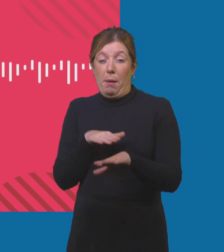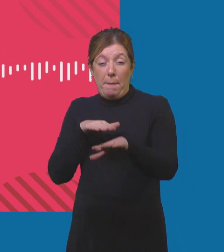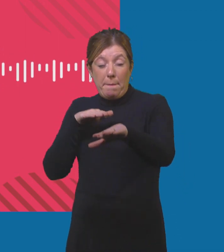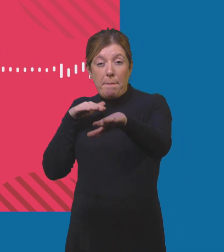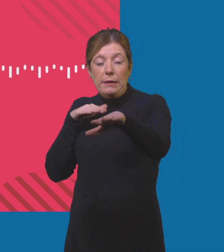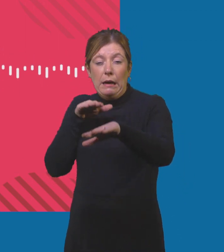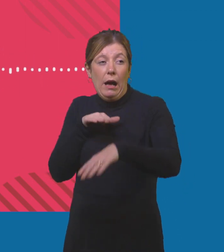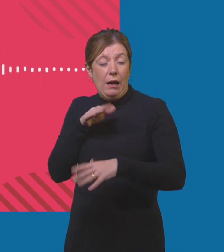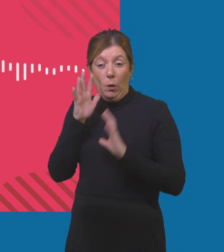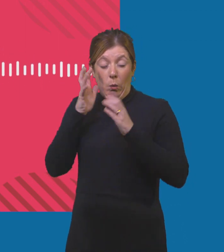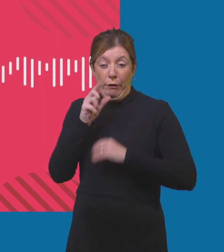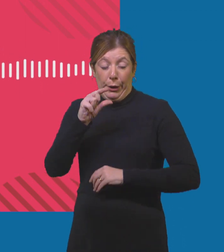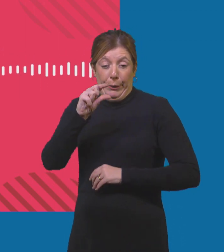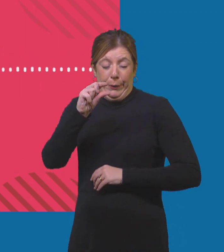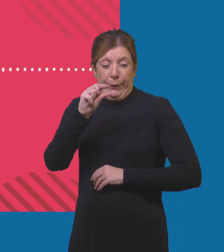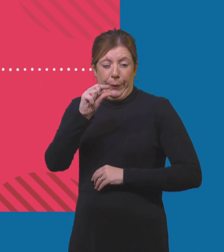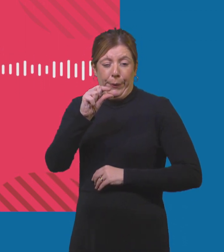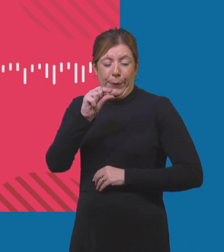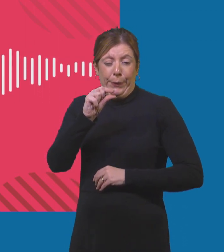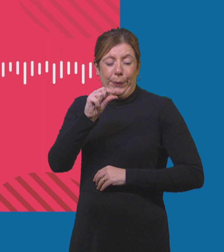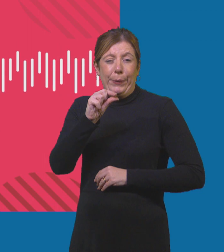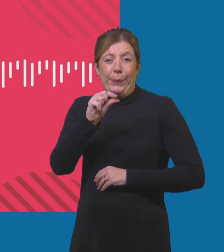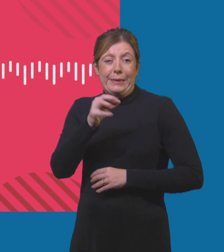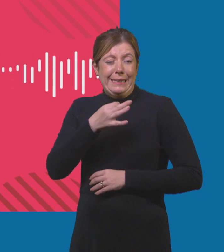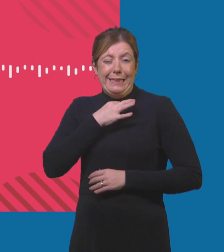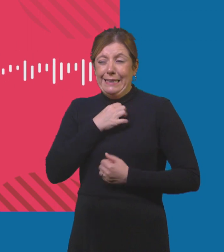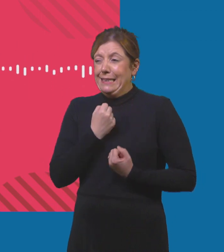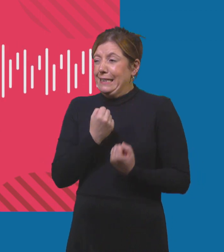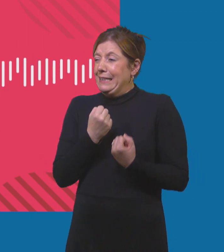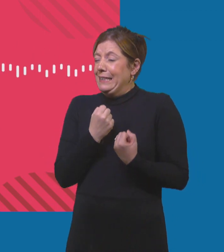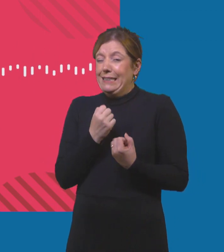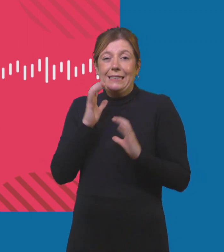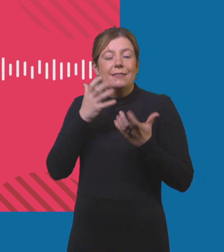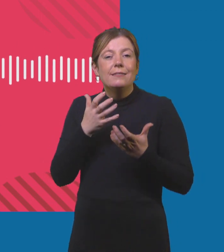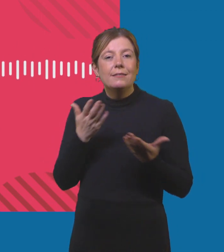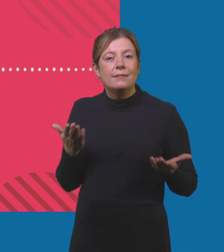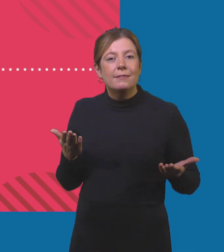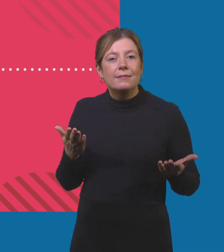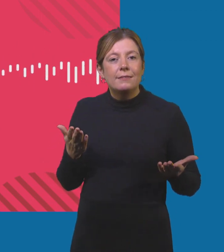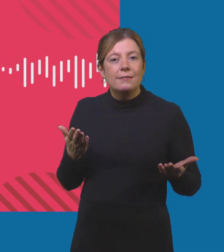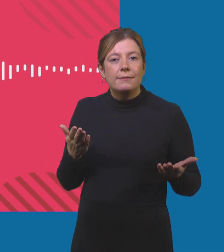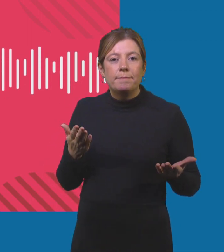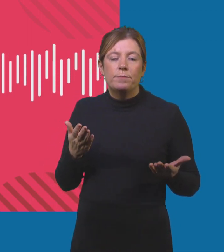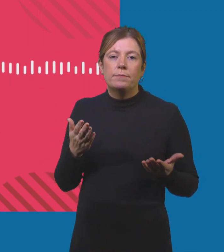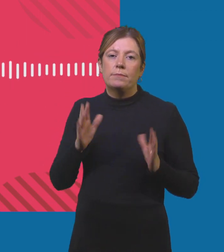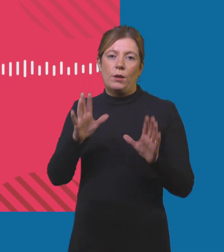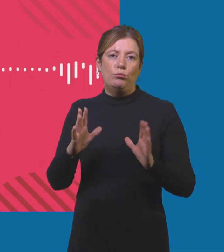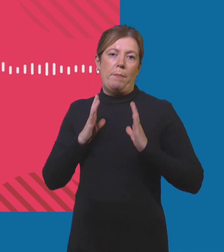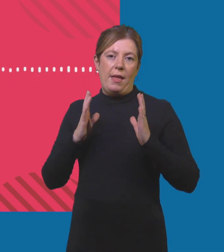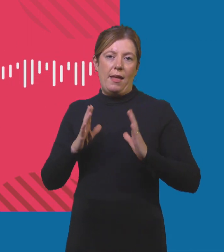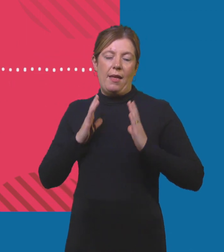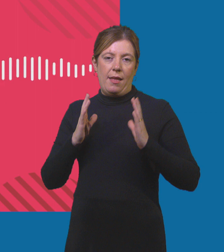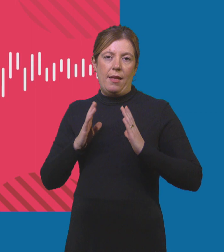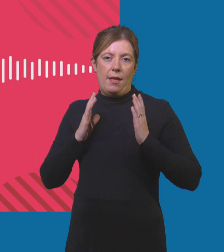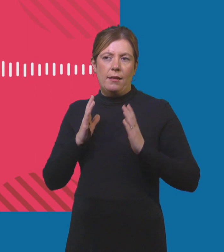is the added stress of the fuel light being on or having no more miles and thinking, oh, yeah, there you go. Yeah, always be prepared. Always be.